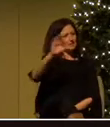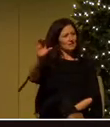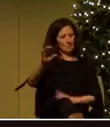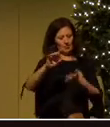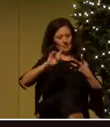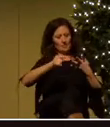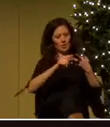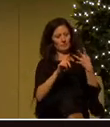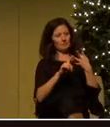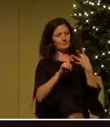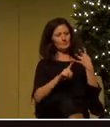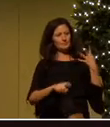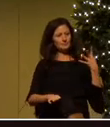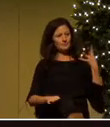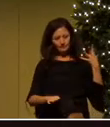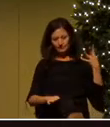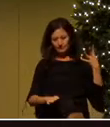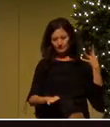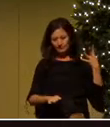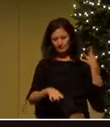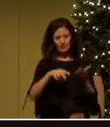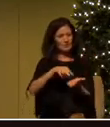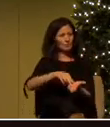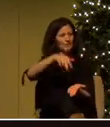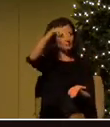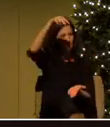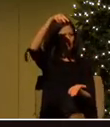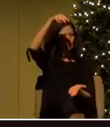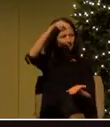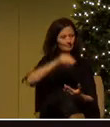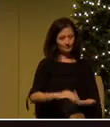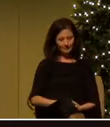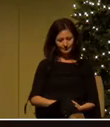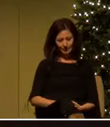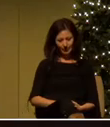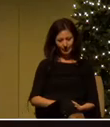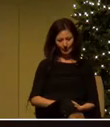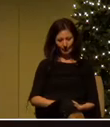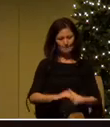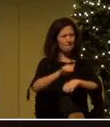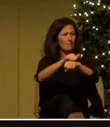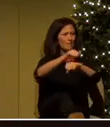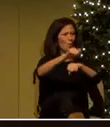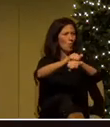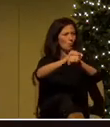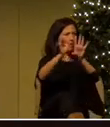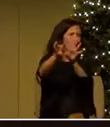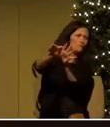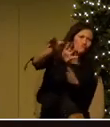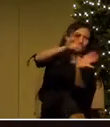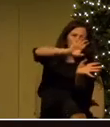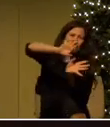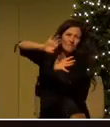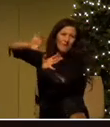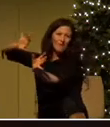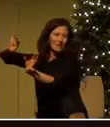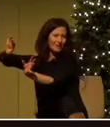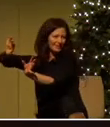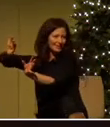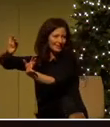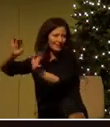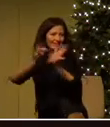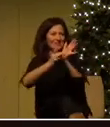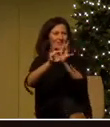The third thing, then, is the gift of the resurrection. This is the stone that is rolled away. This is Jesus